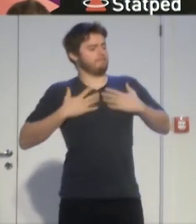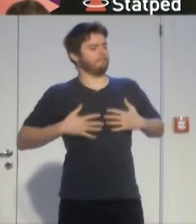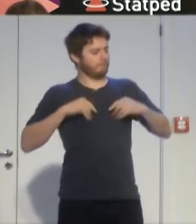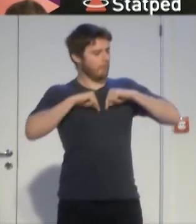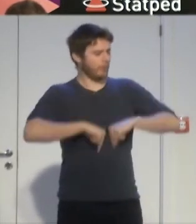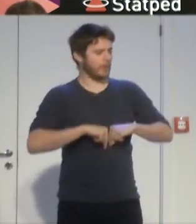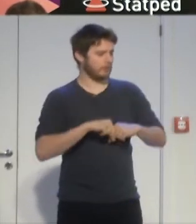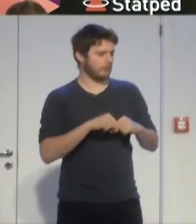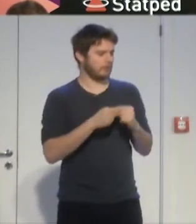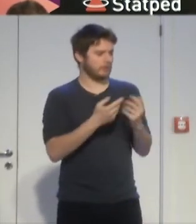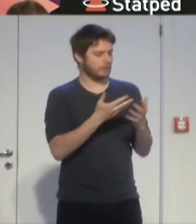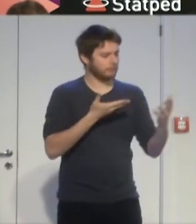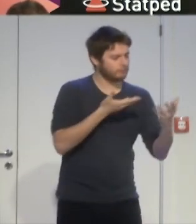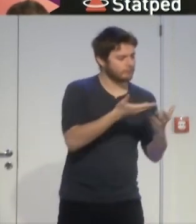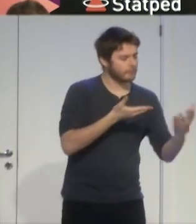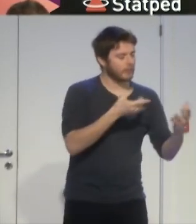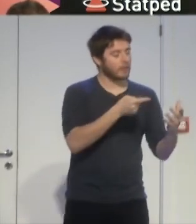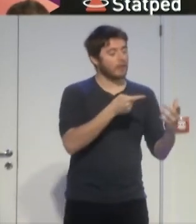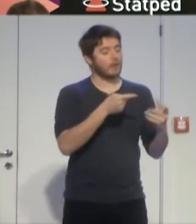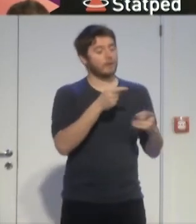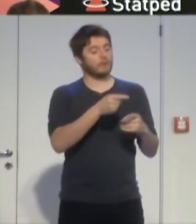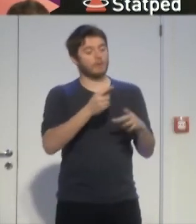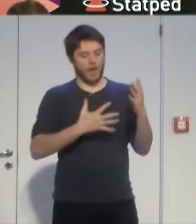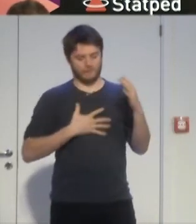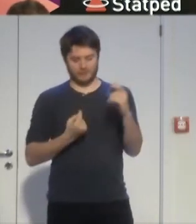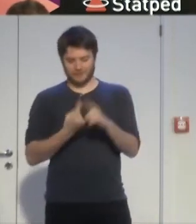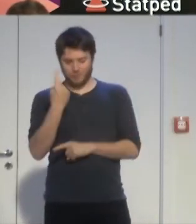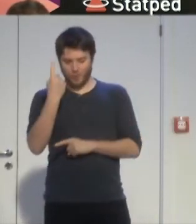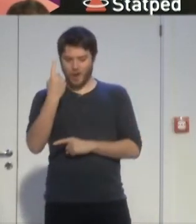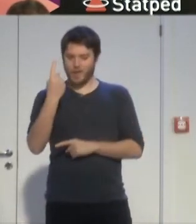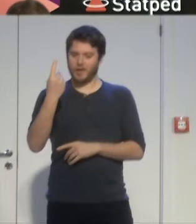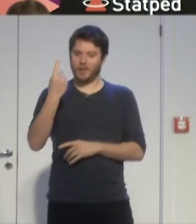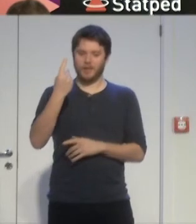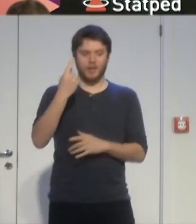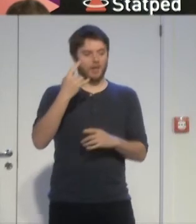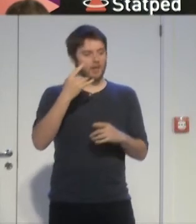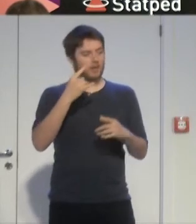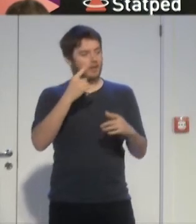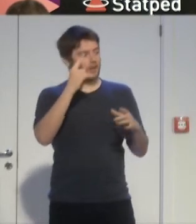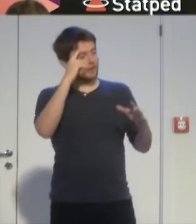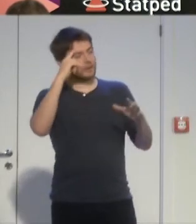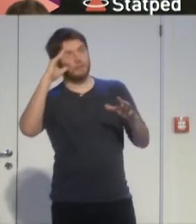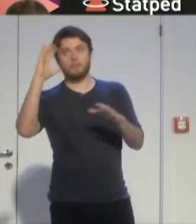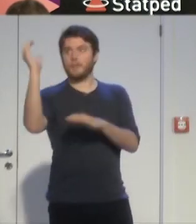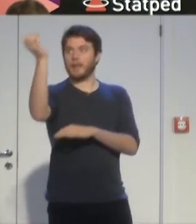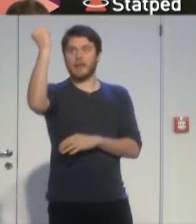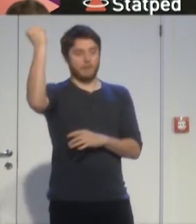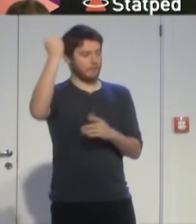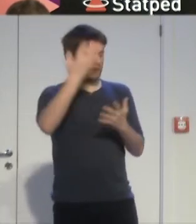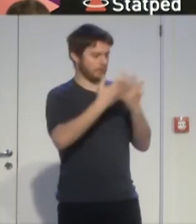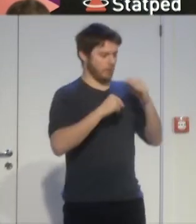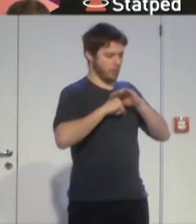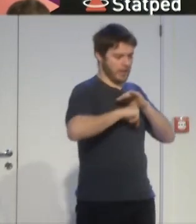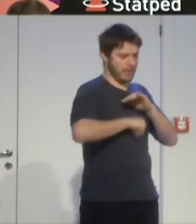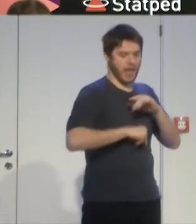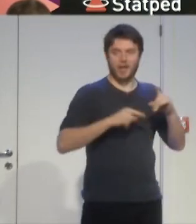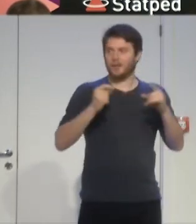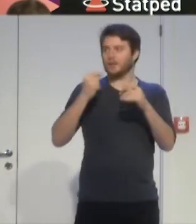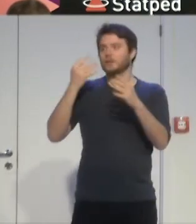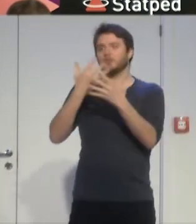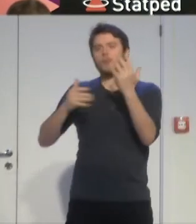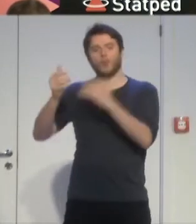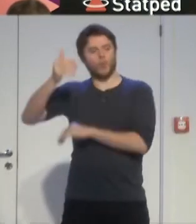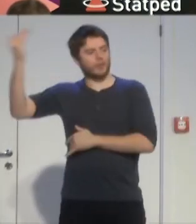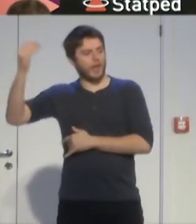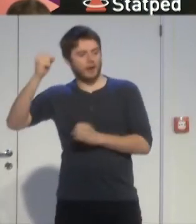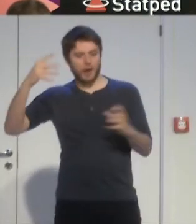the point where it's possible to make a meeting point between the language from the inside and the language from the outside. It's